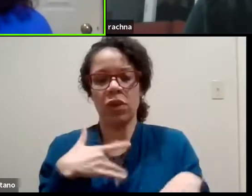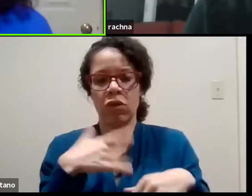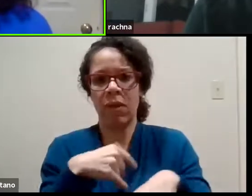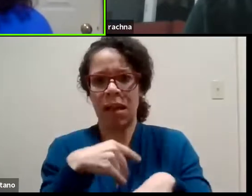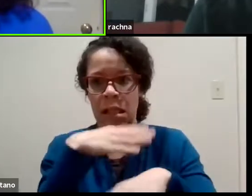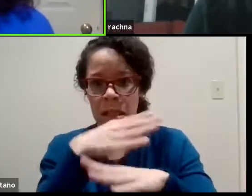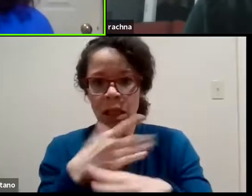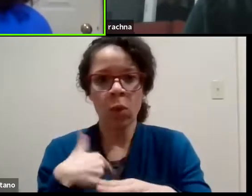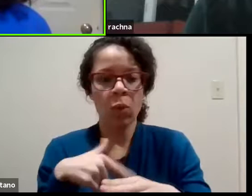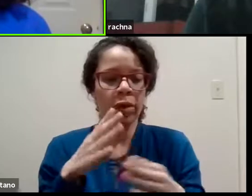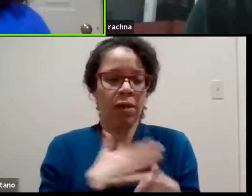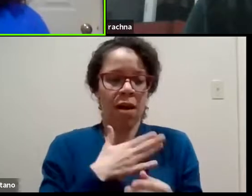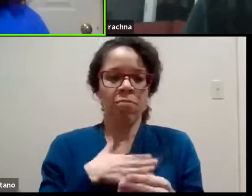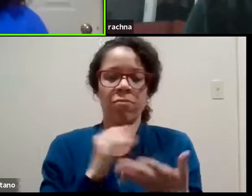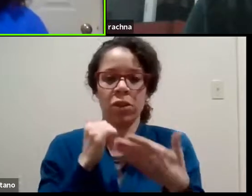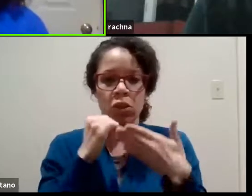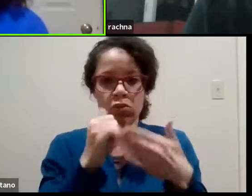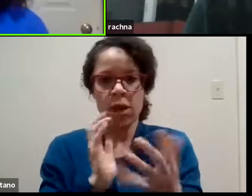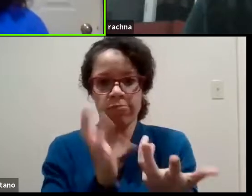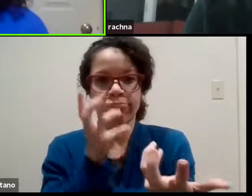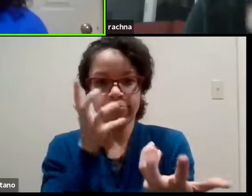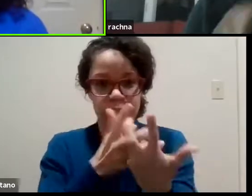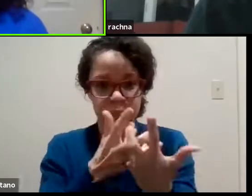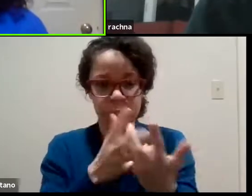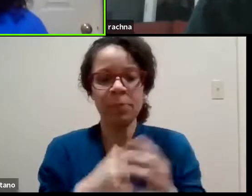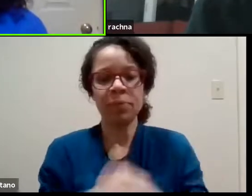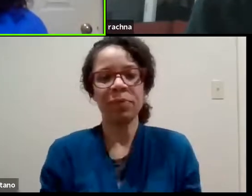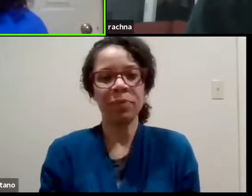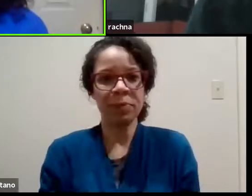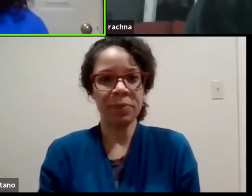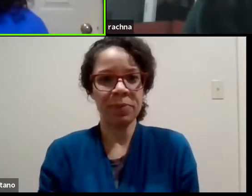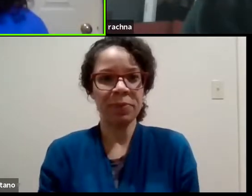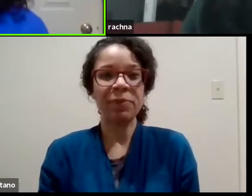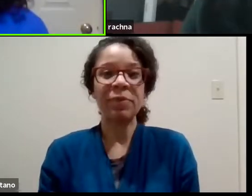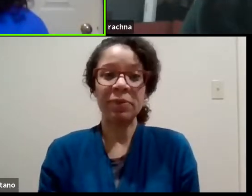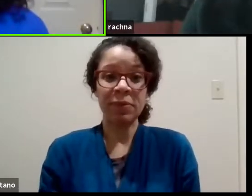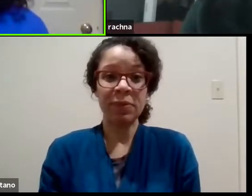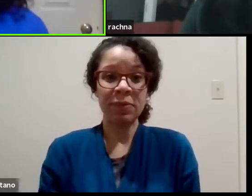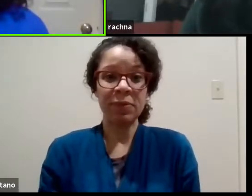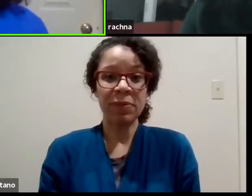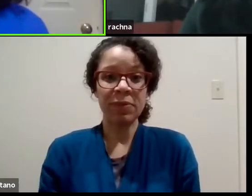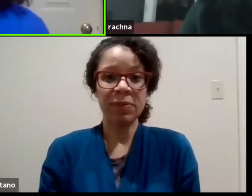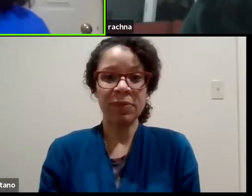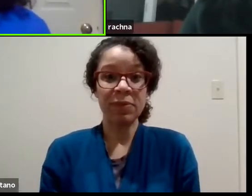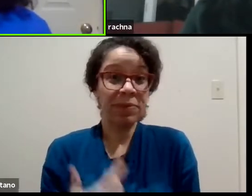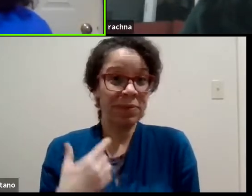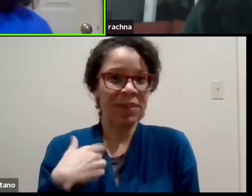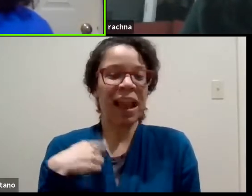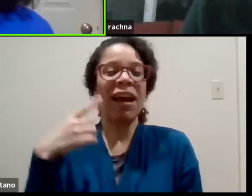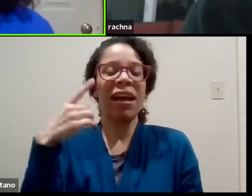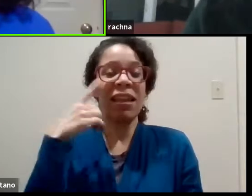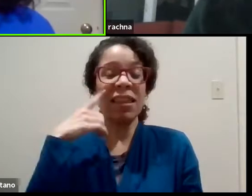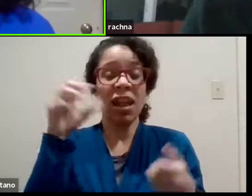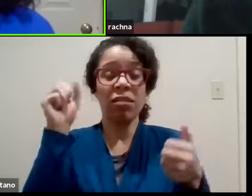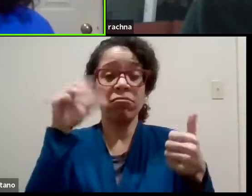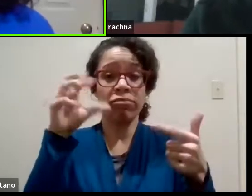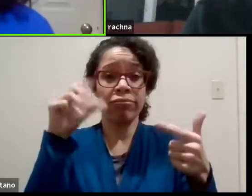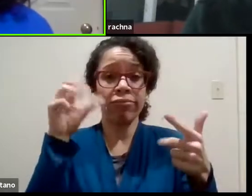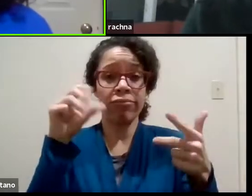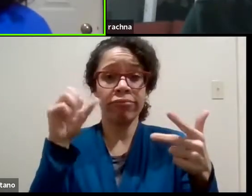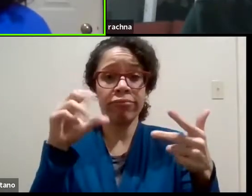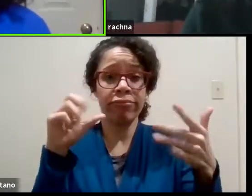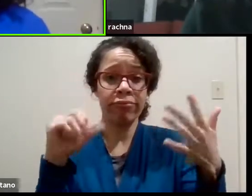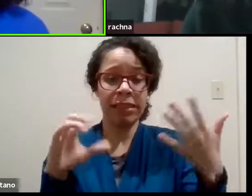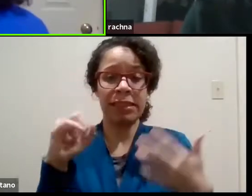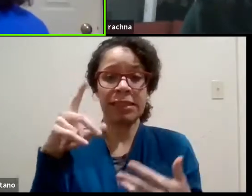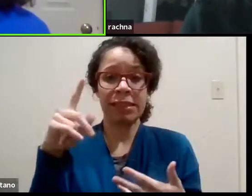for you by all means. Okay. I think that I got through all of the information that we